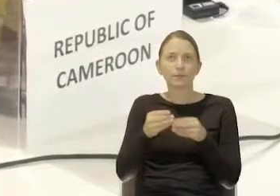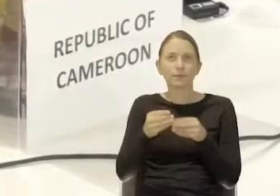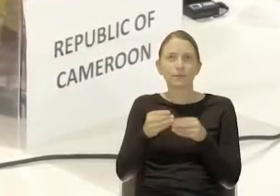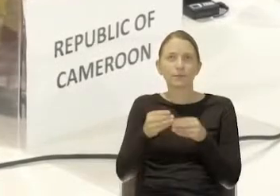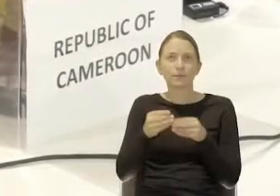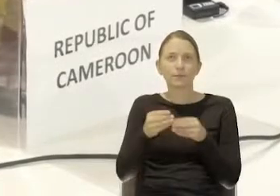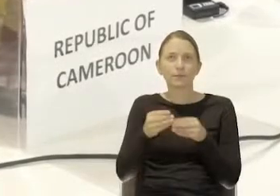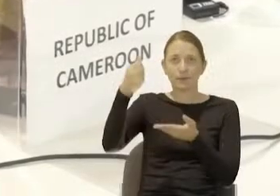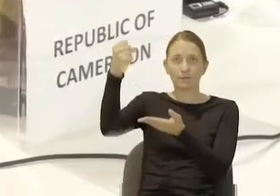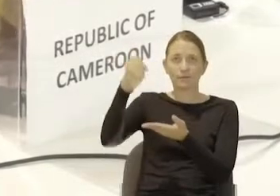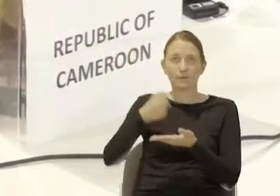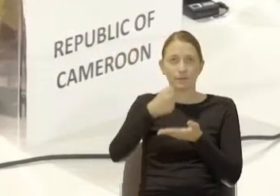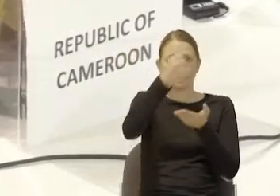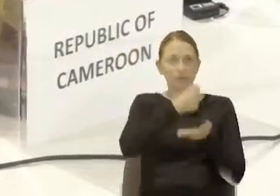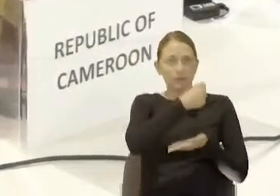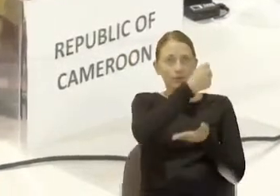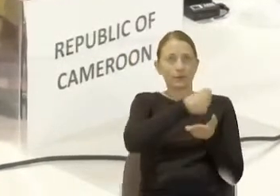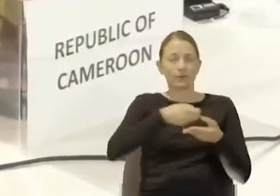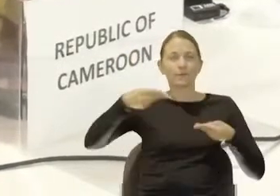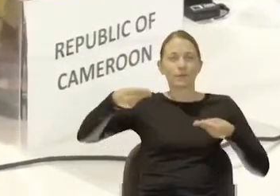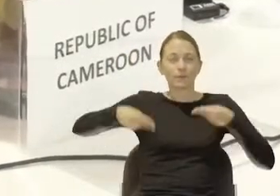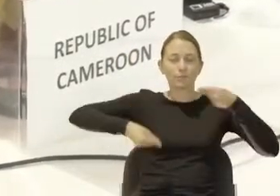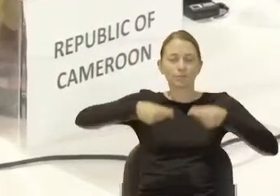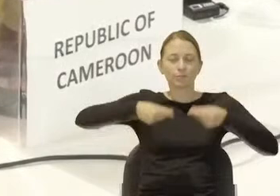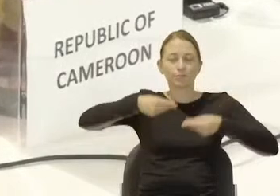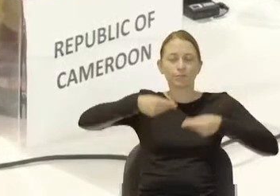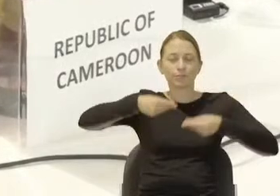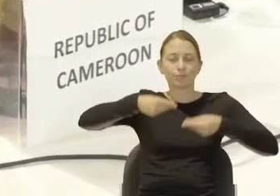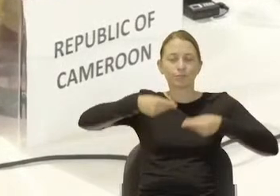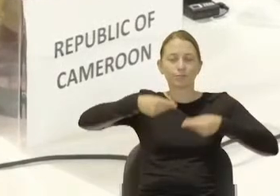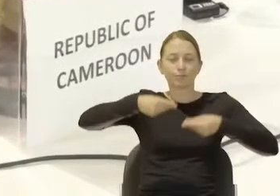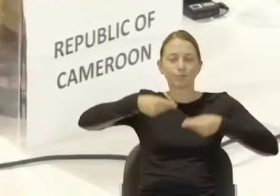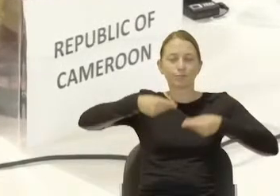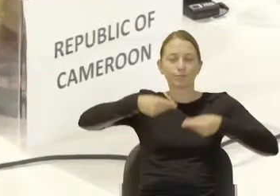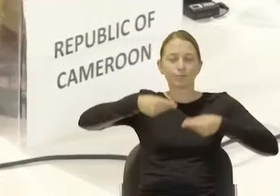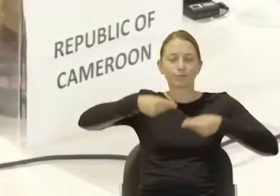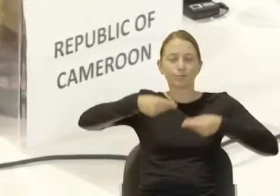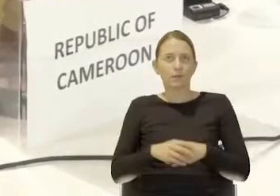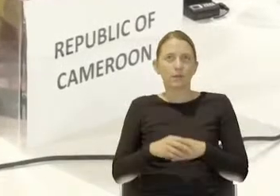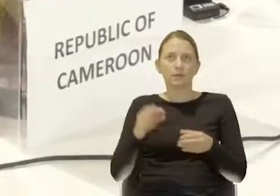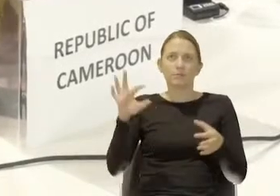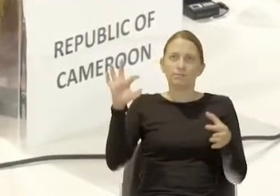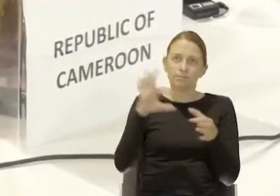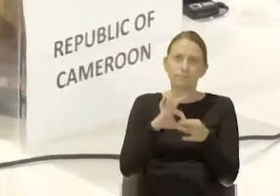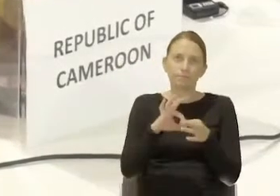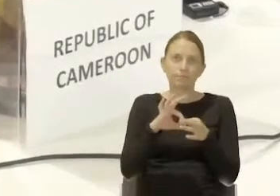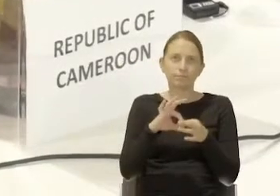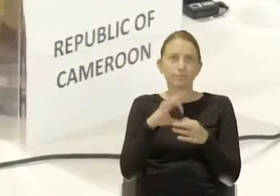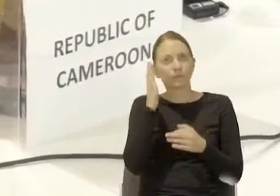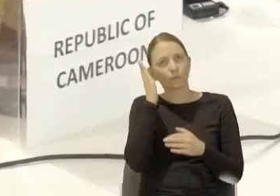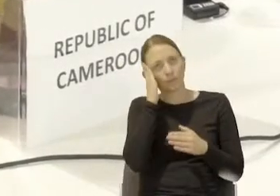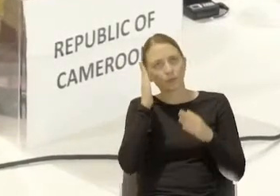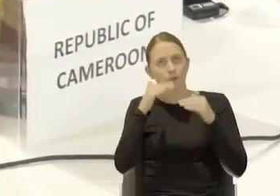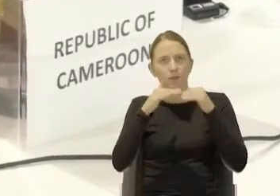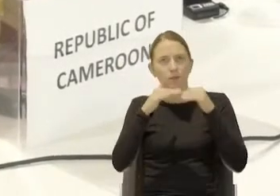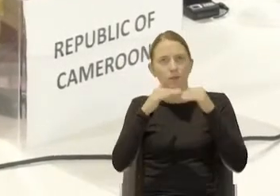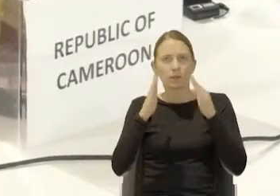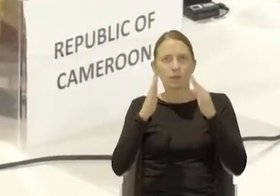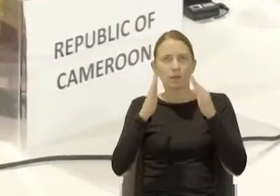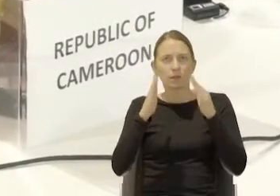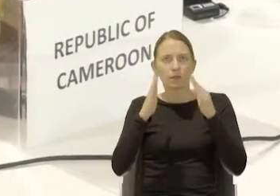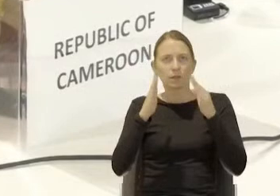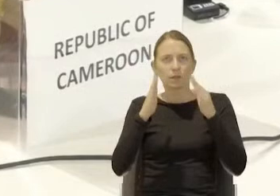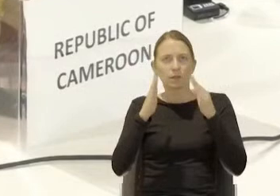diversify our funding sources, and include our citizens